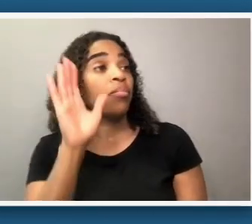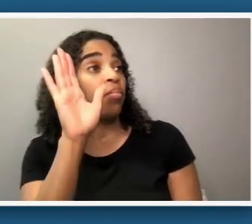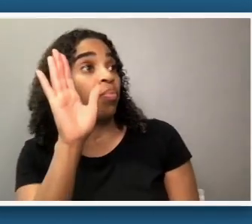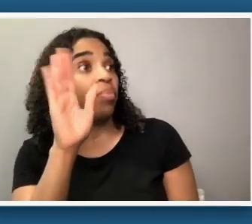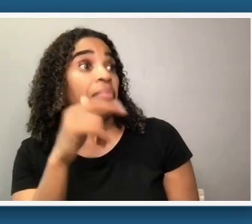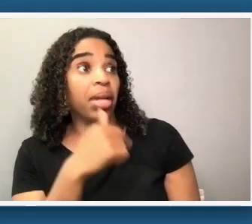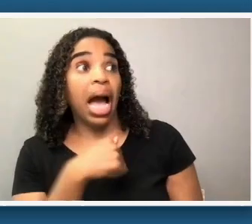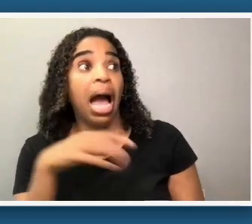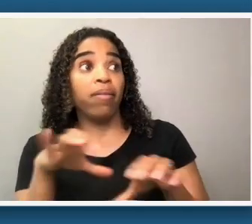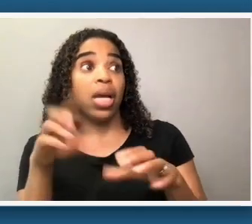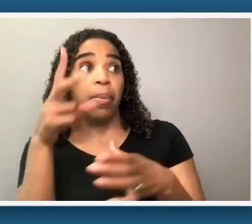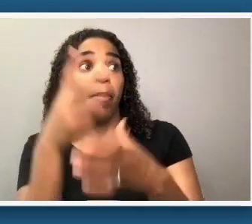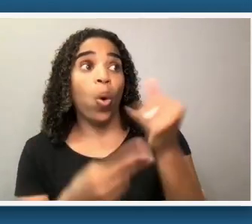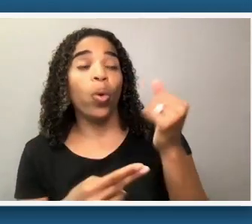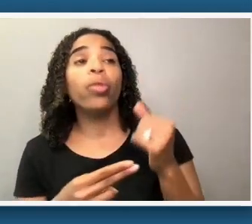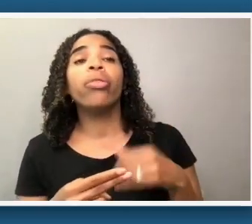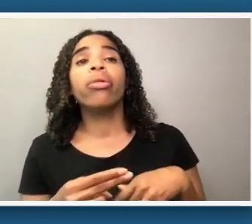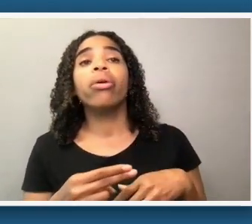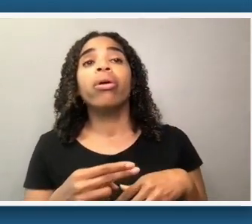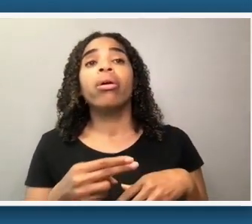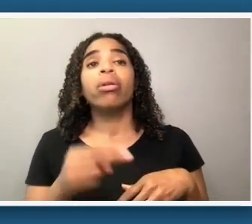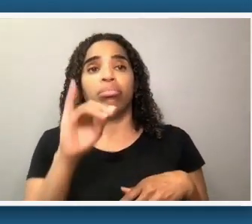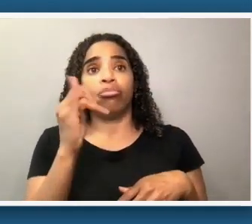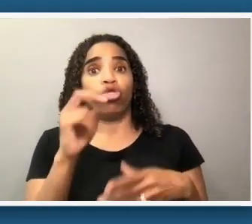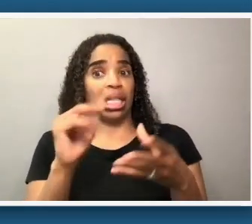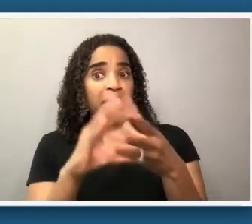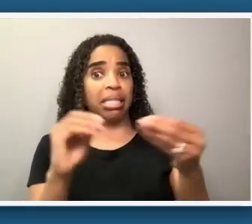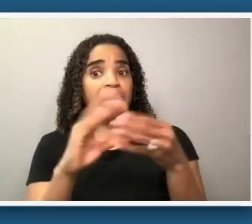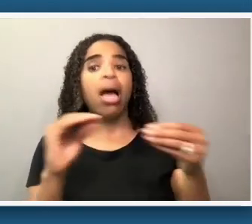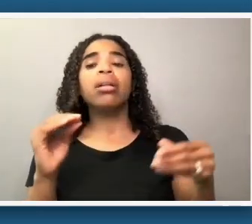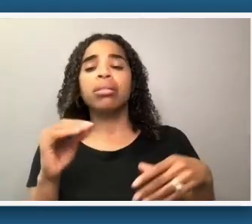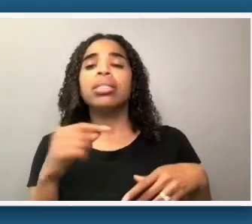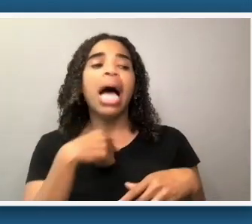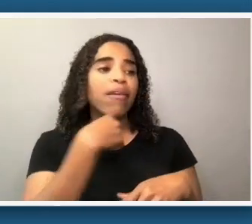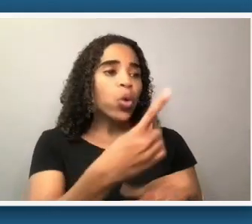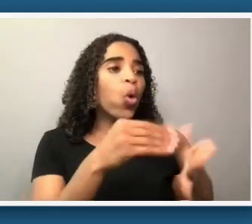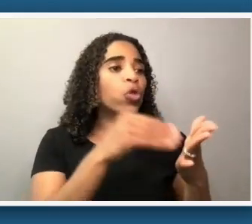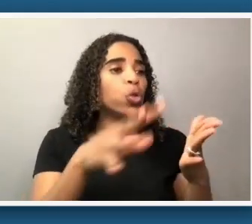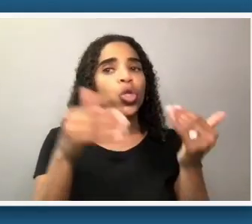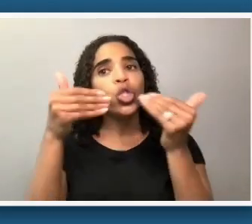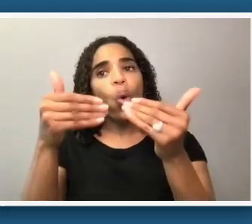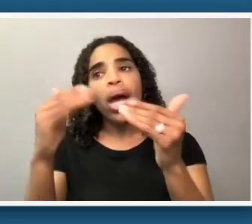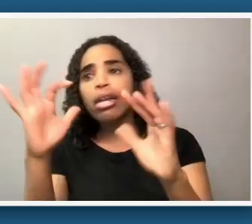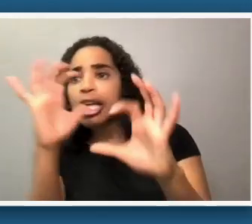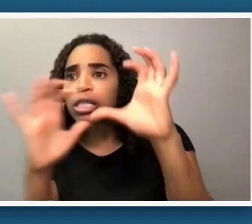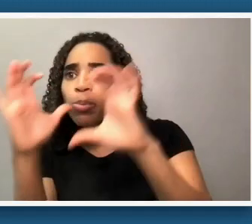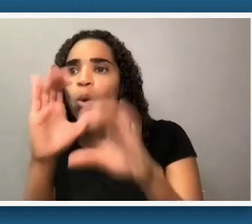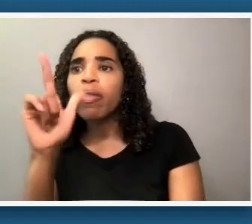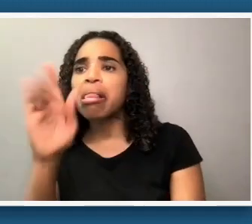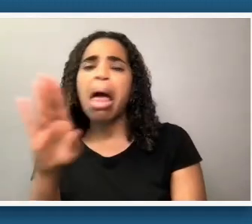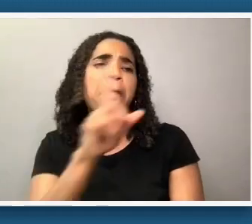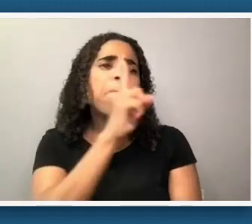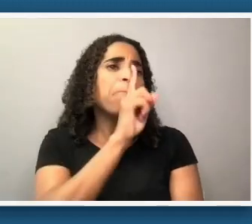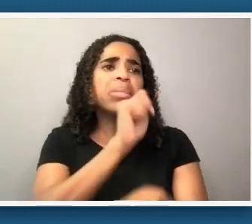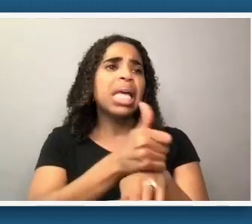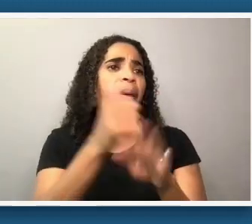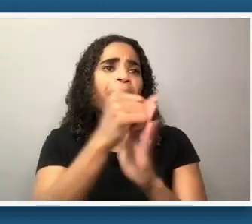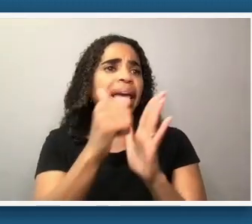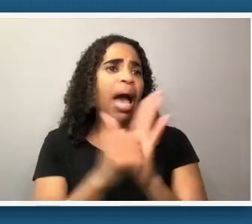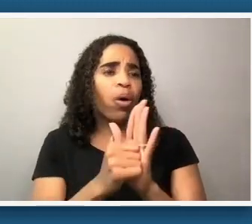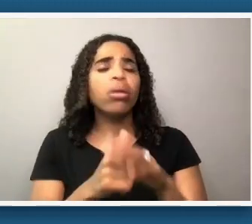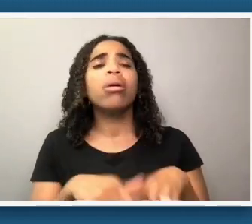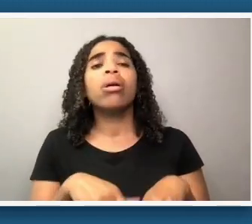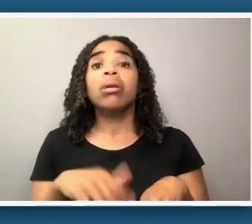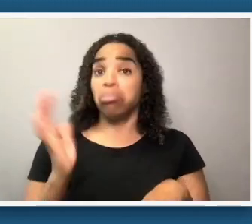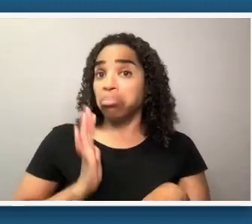might just allow the students to kind of explore the lab without an account. But in the past, I've also had students make their